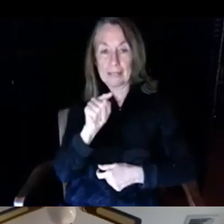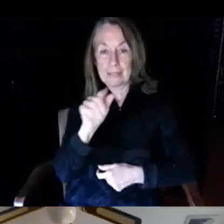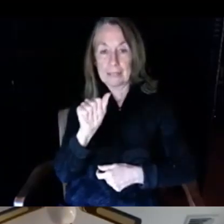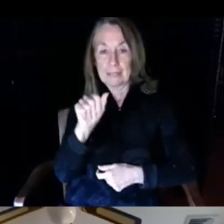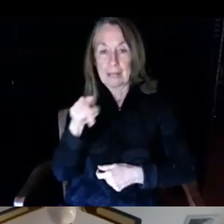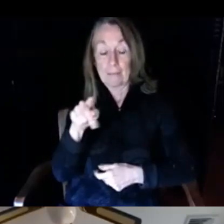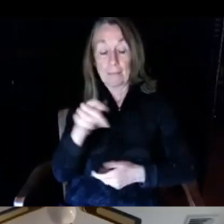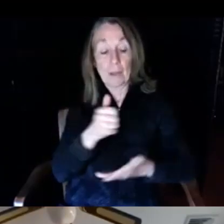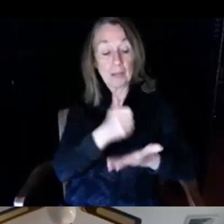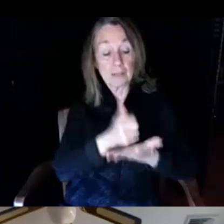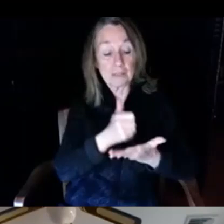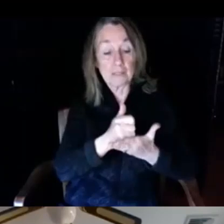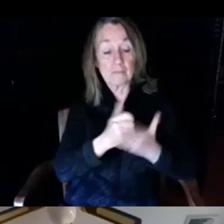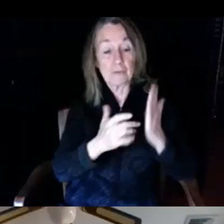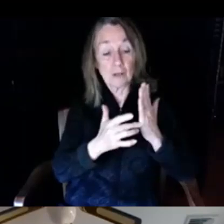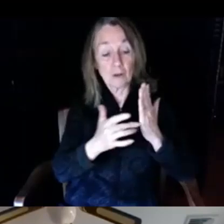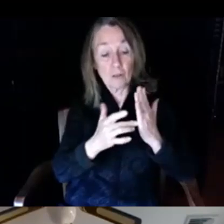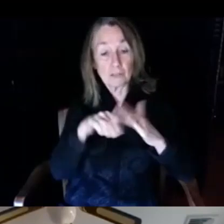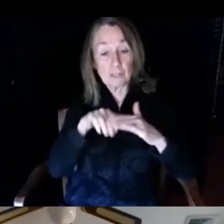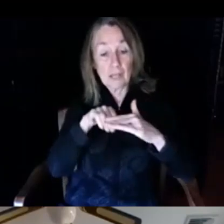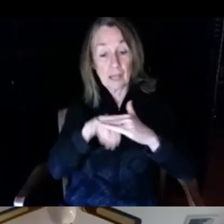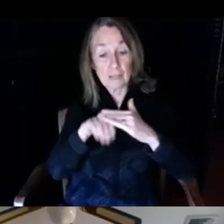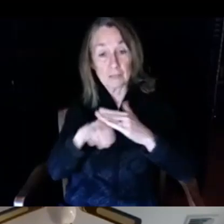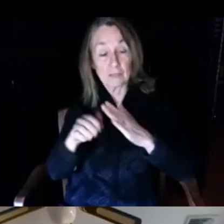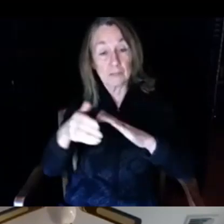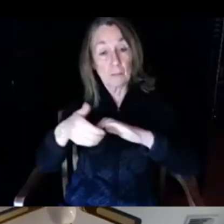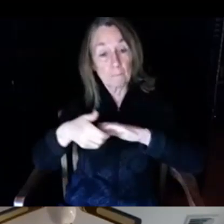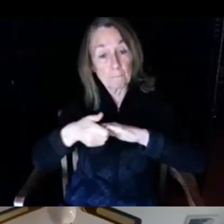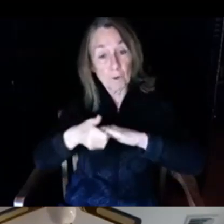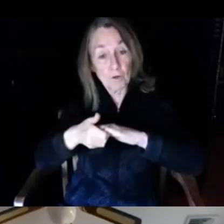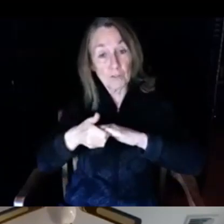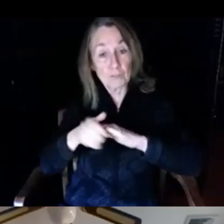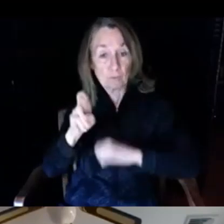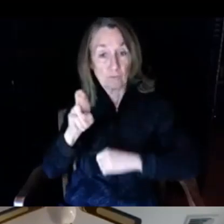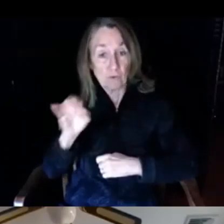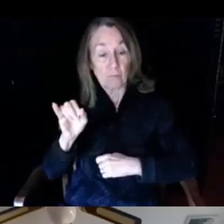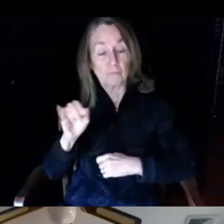Access Partnership of Rhode Island. So we are a group of partners that